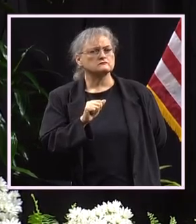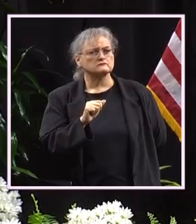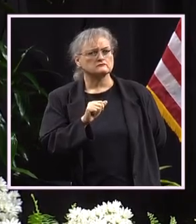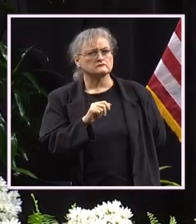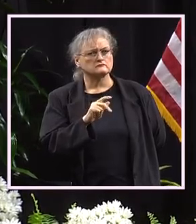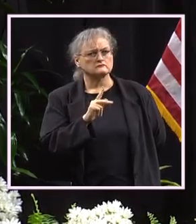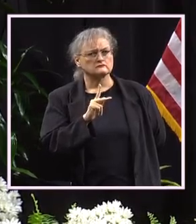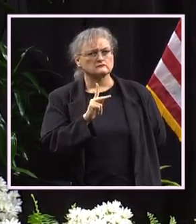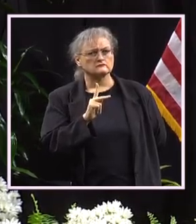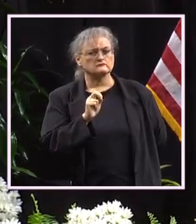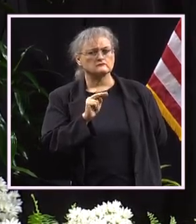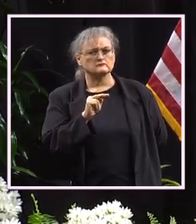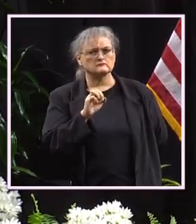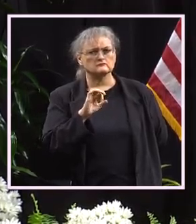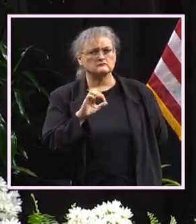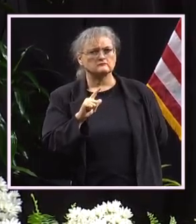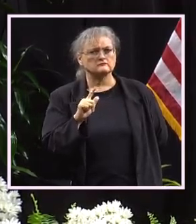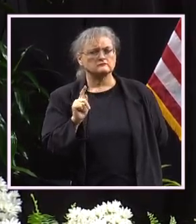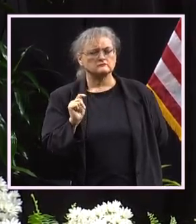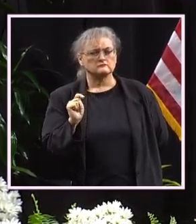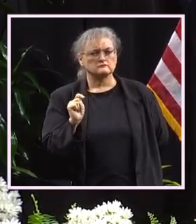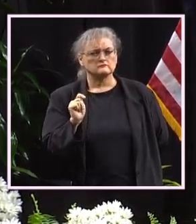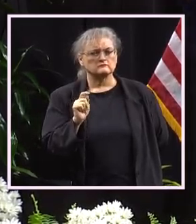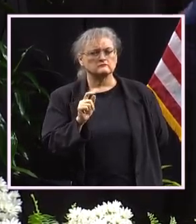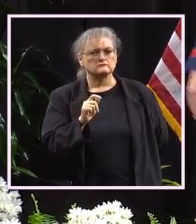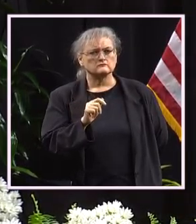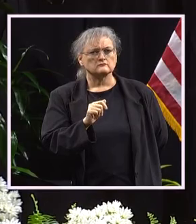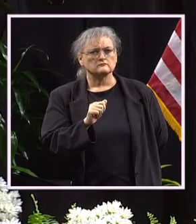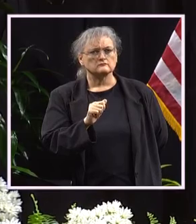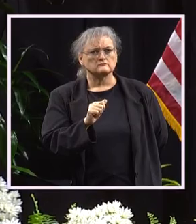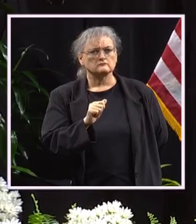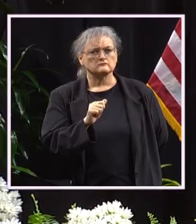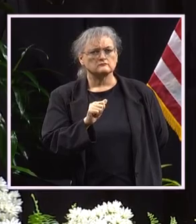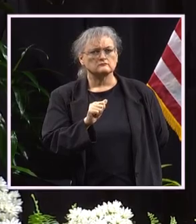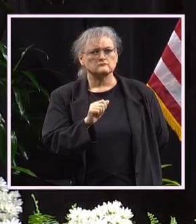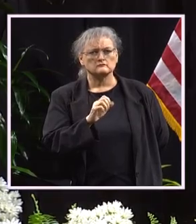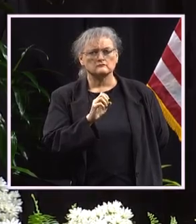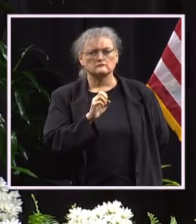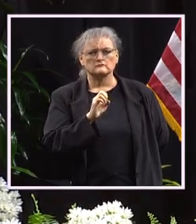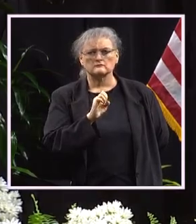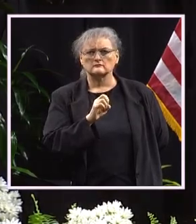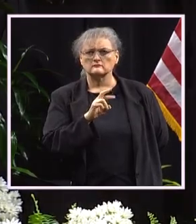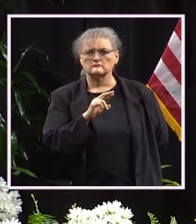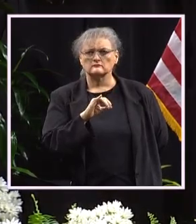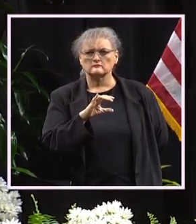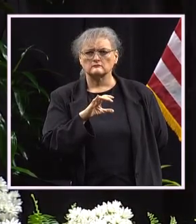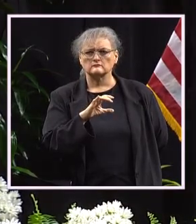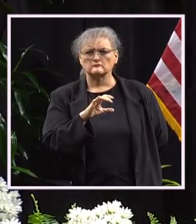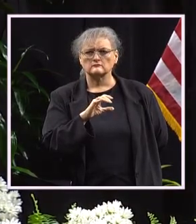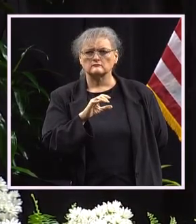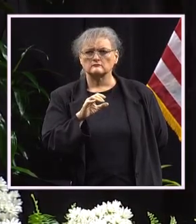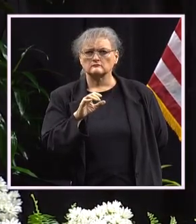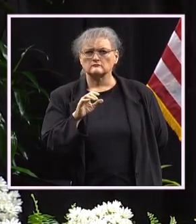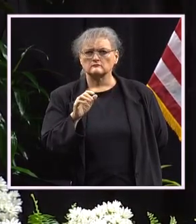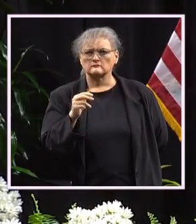Kendall May Thompson, Magna Cum Laude, Eric Alejandro Ortega,